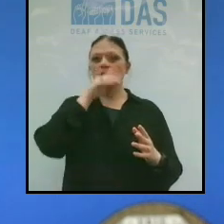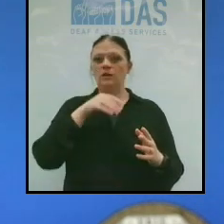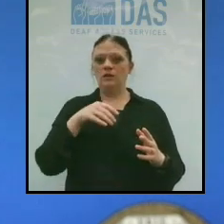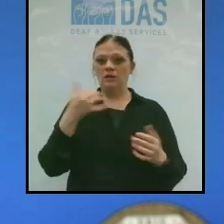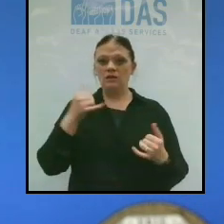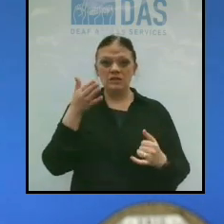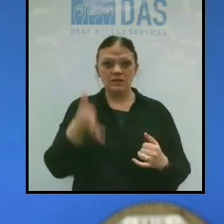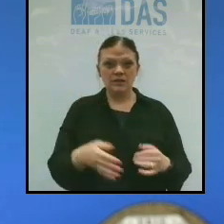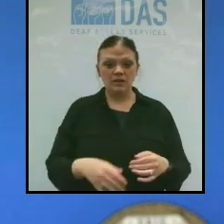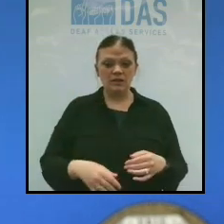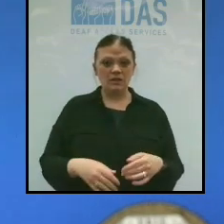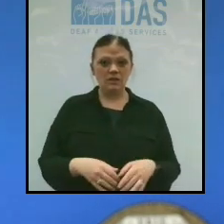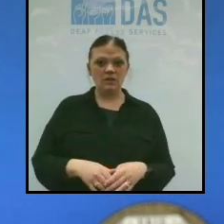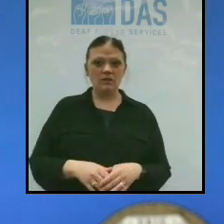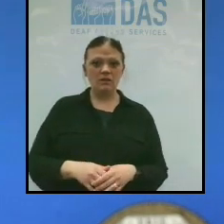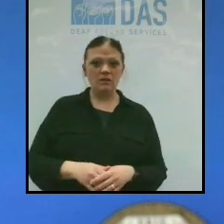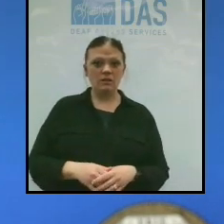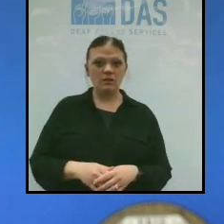still there, Michael?